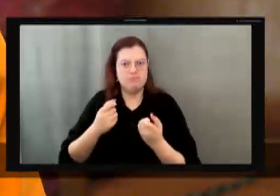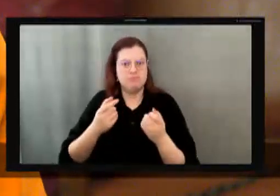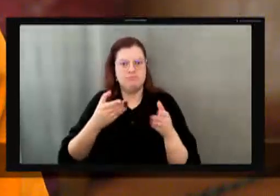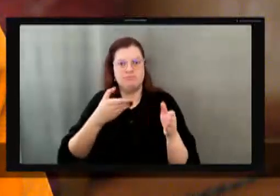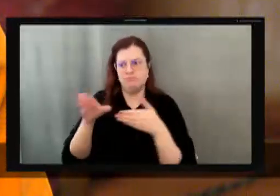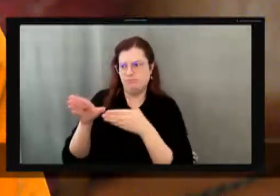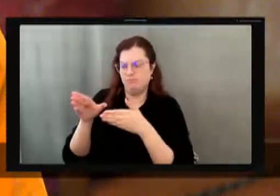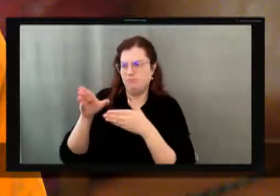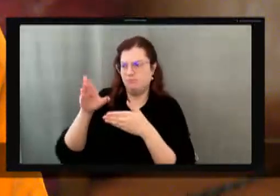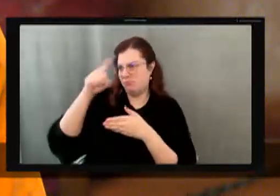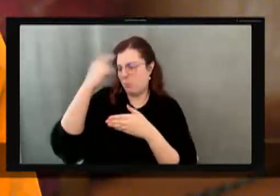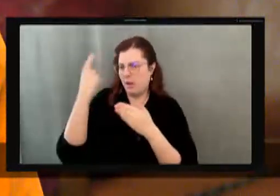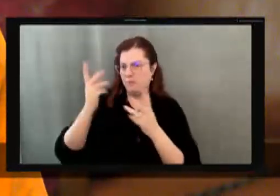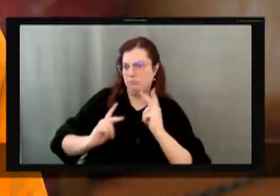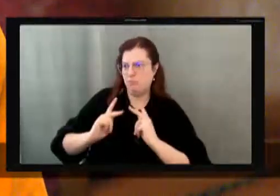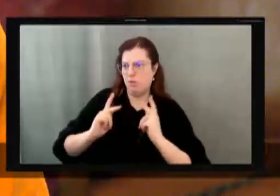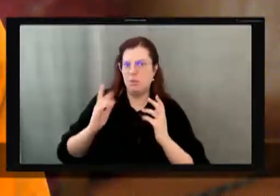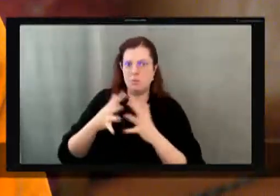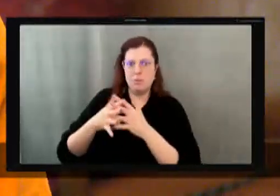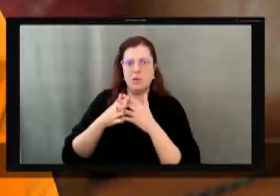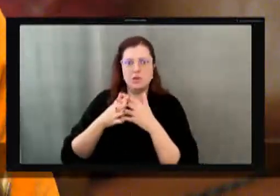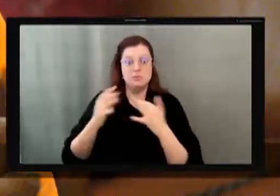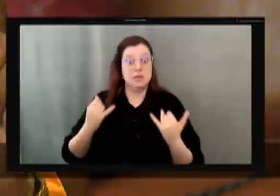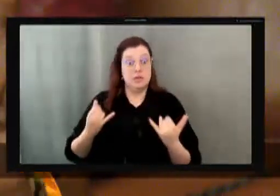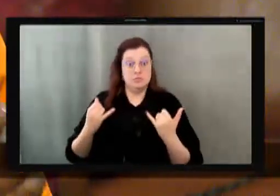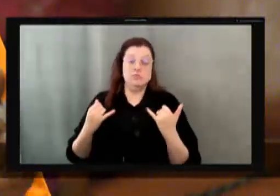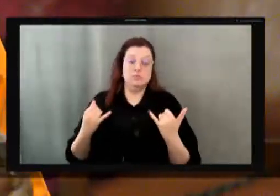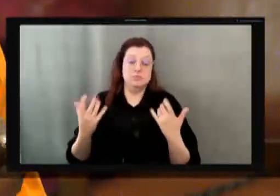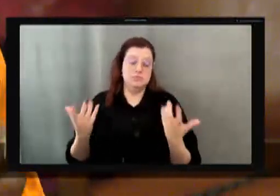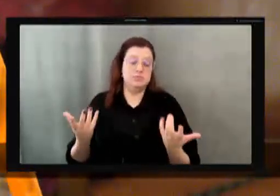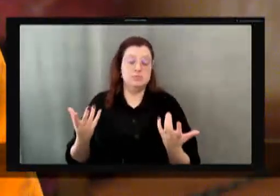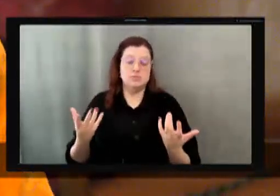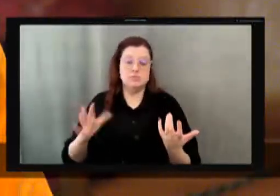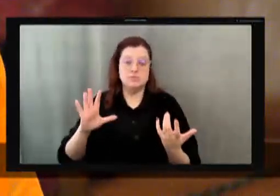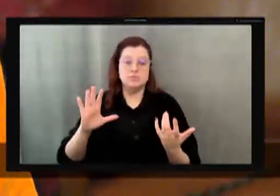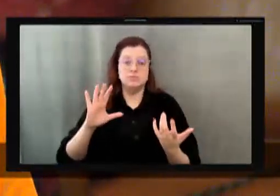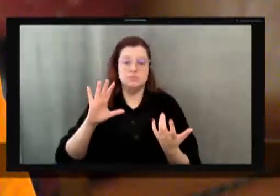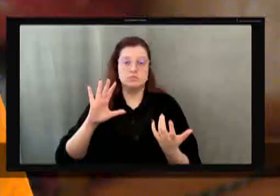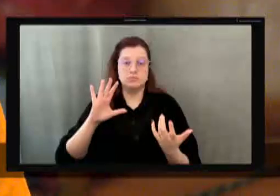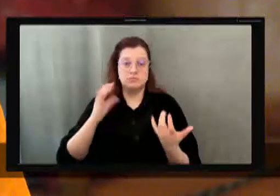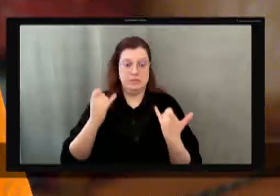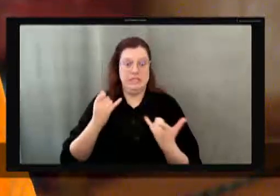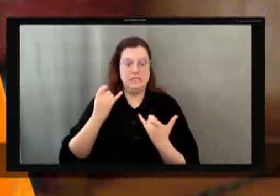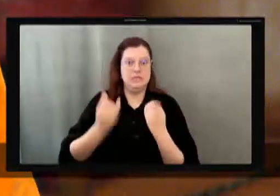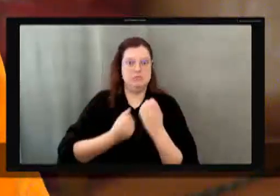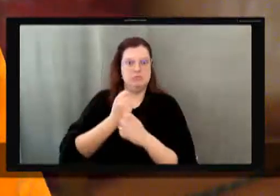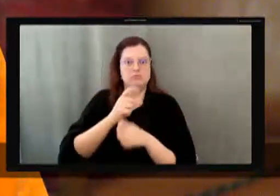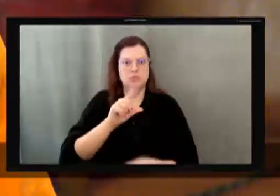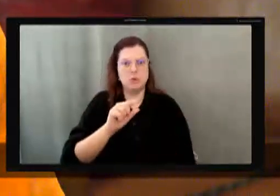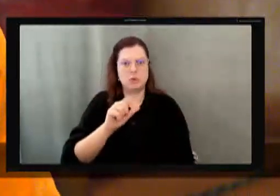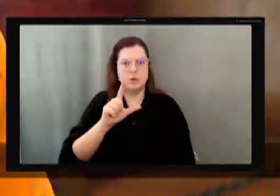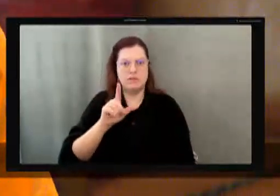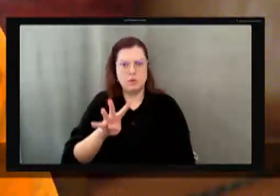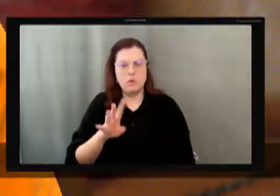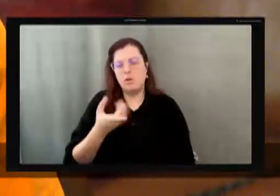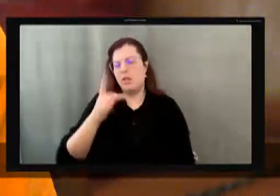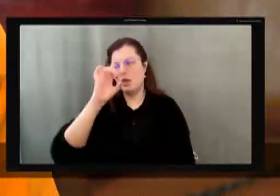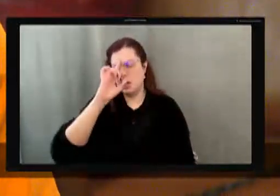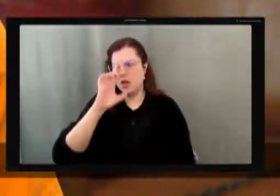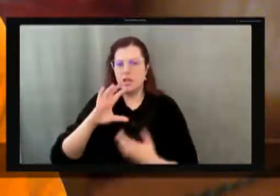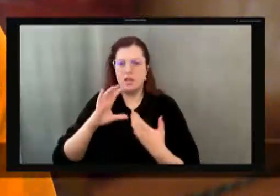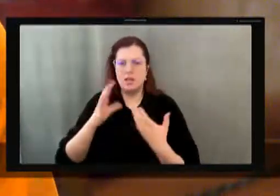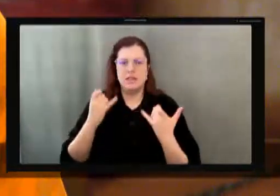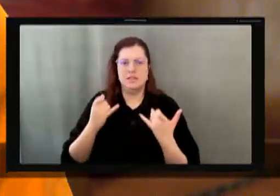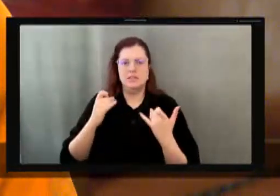in America. Right now, and this is 2024. Think about what this man